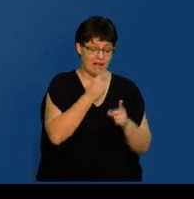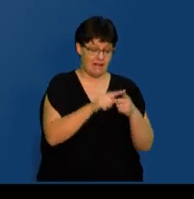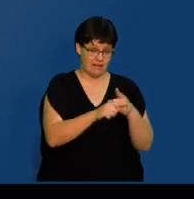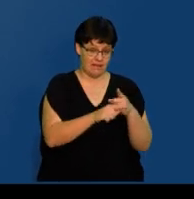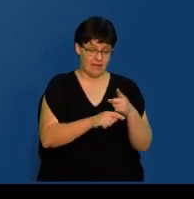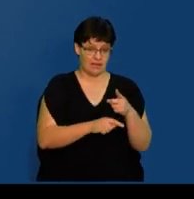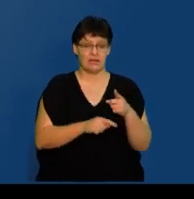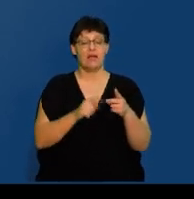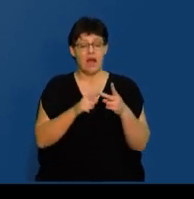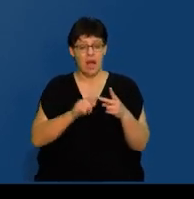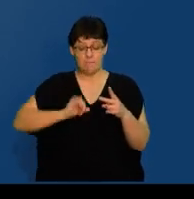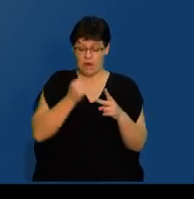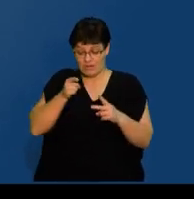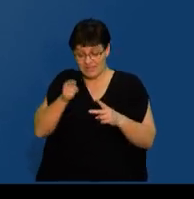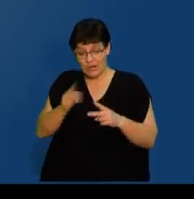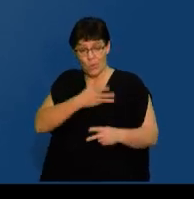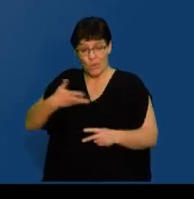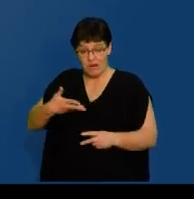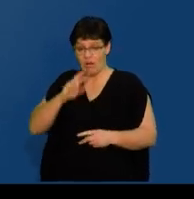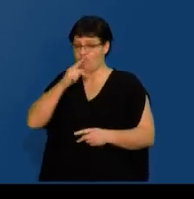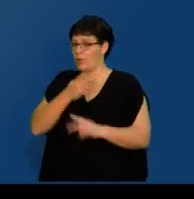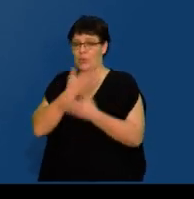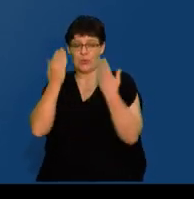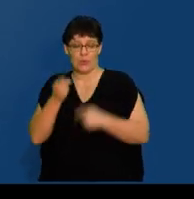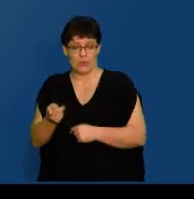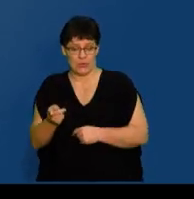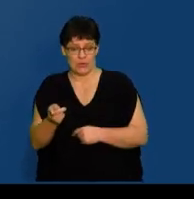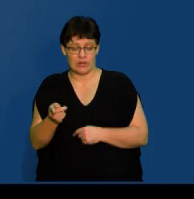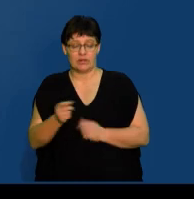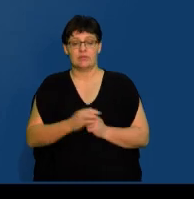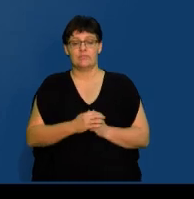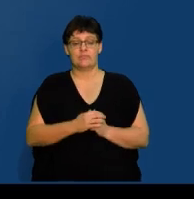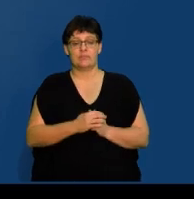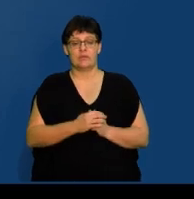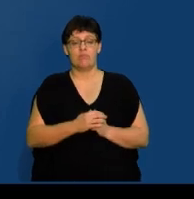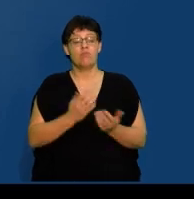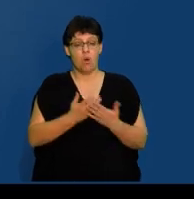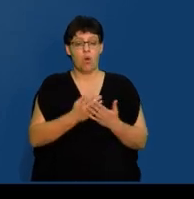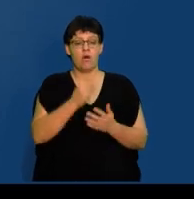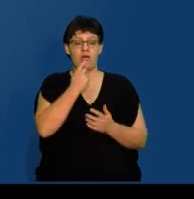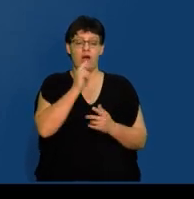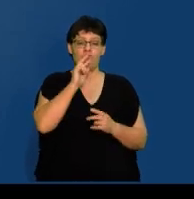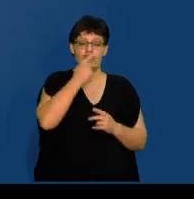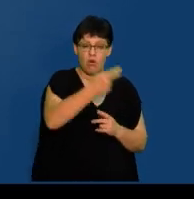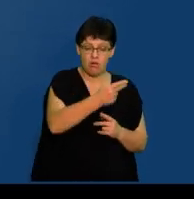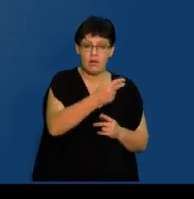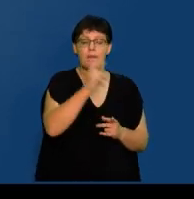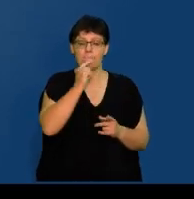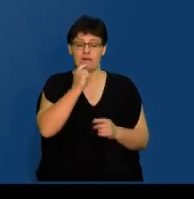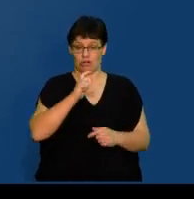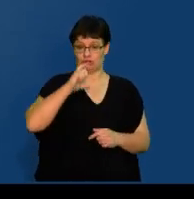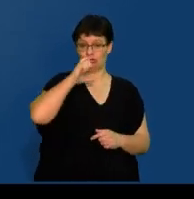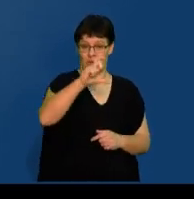that married a female that was a non-roller. And knowing that being able to roll your tongue is a dominant